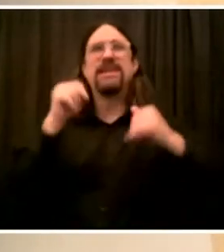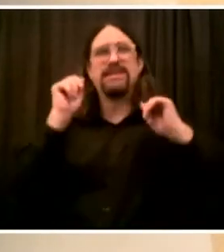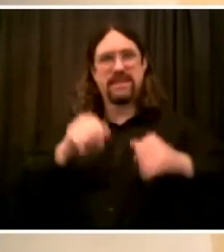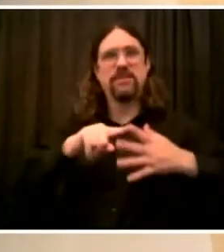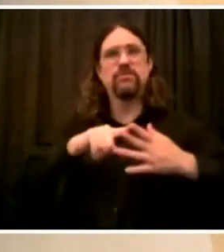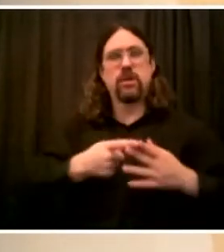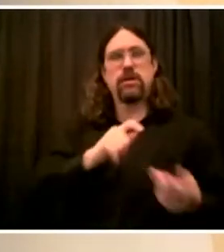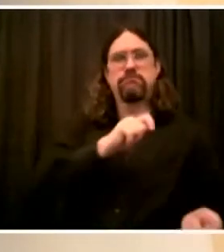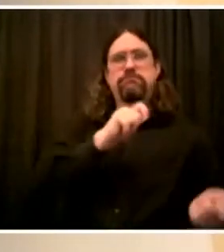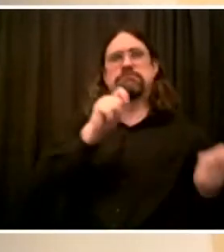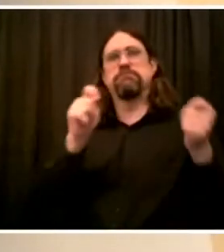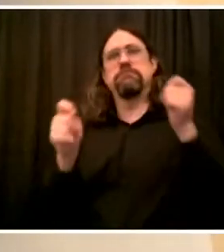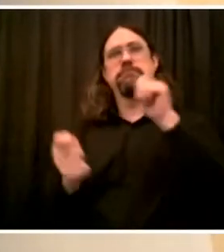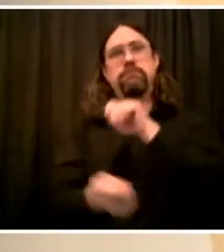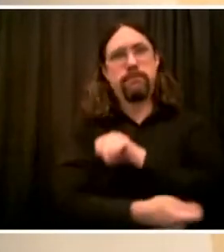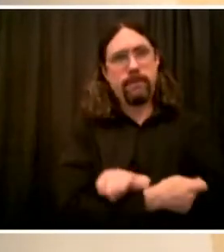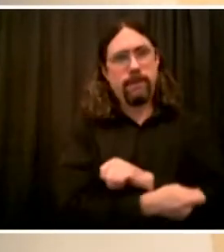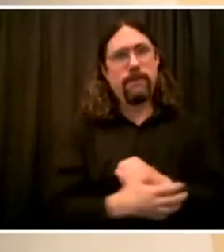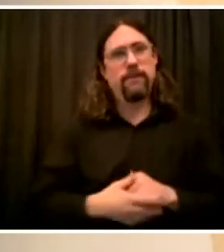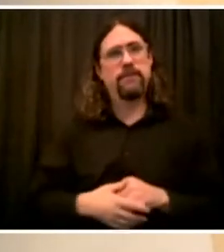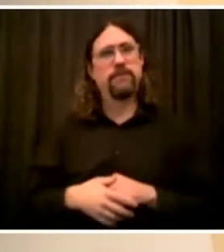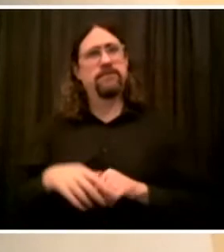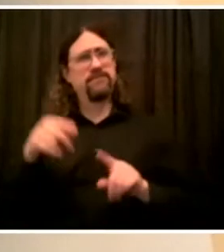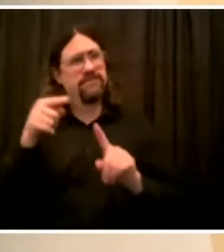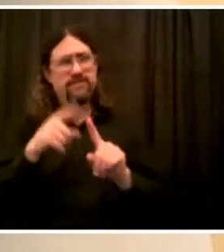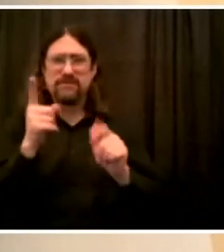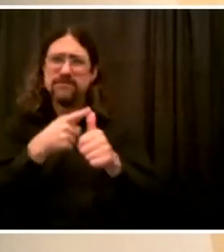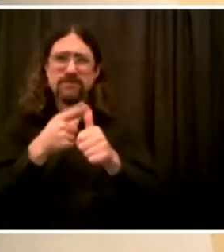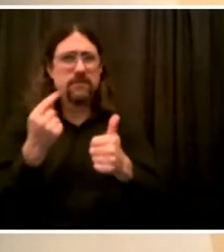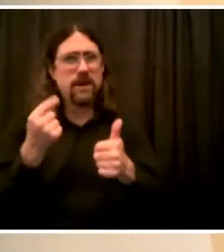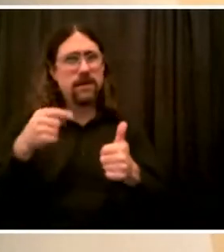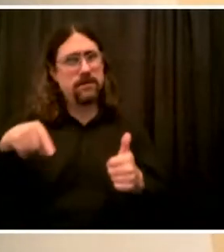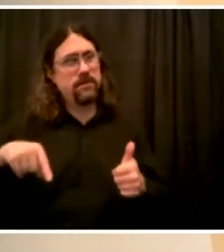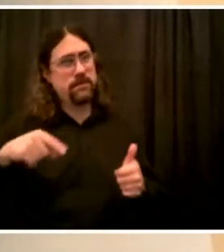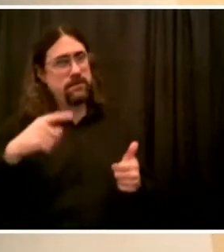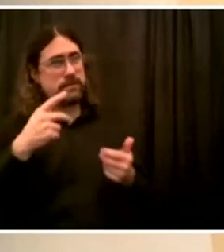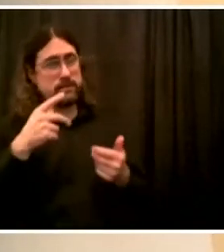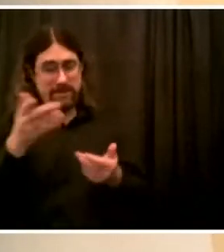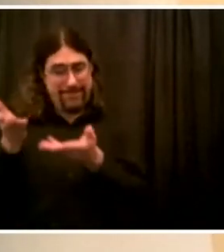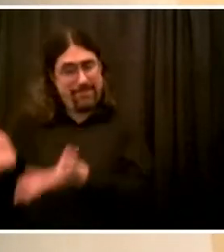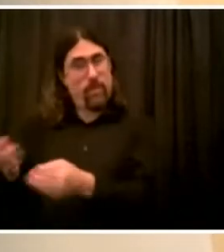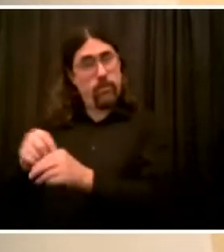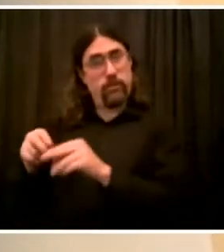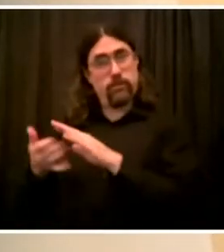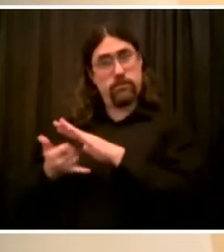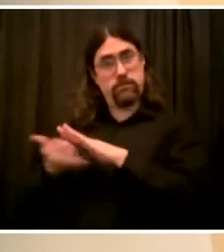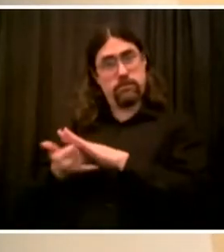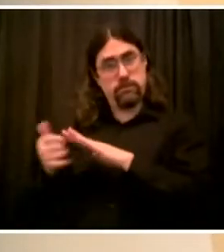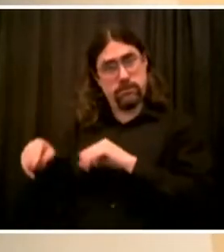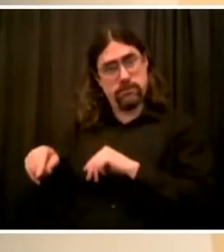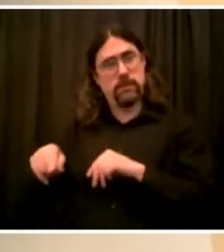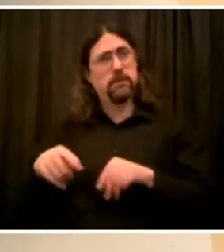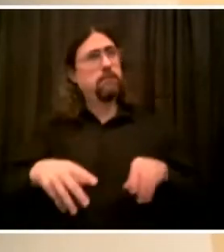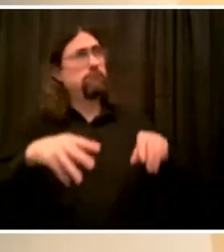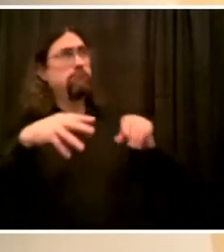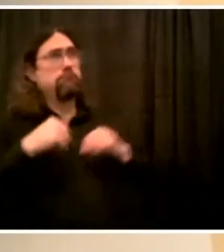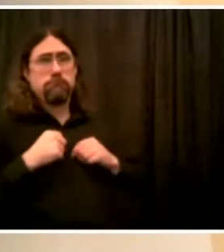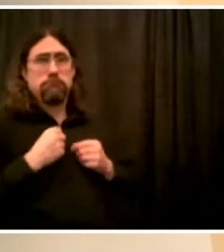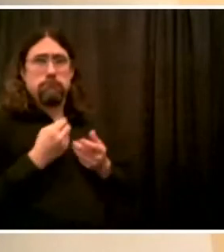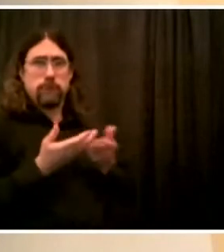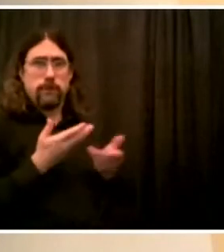not necessarily going to lead to the staying in a bed for more than a few hours or even continuing with the process. But we'll know more about